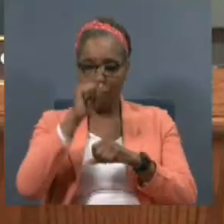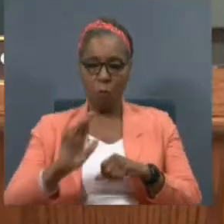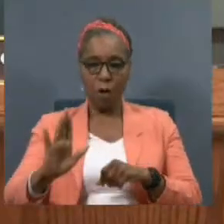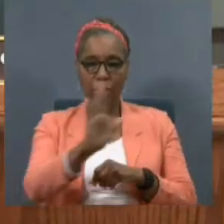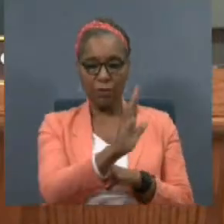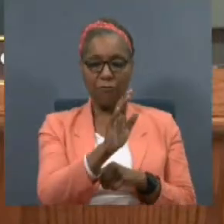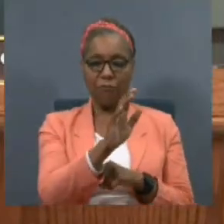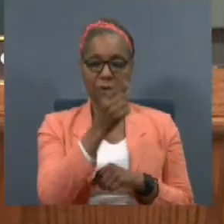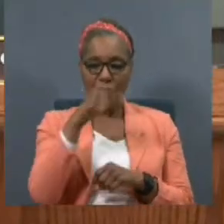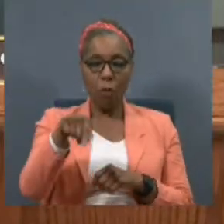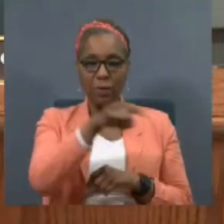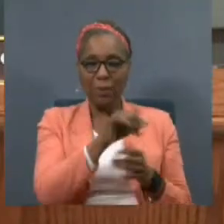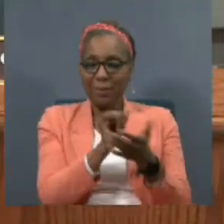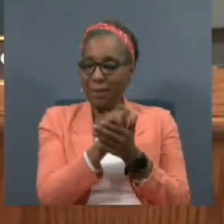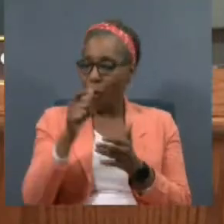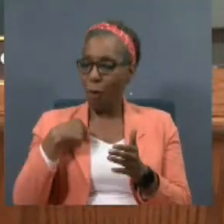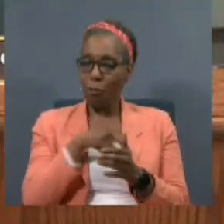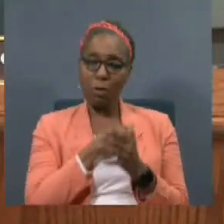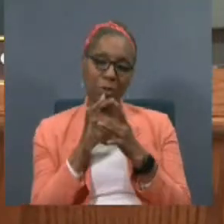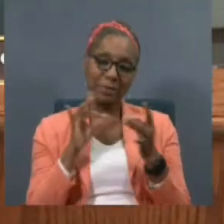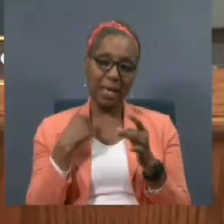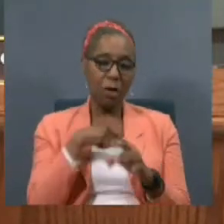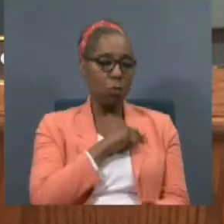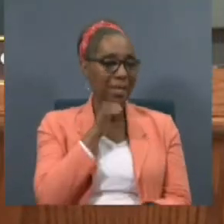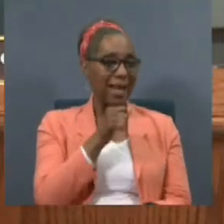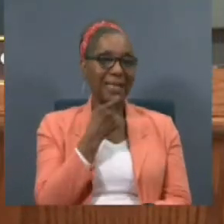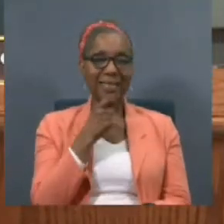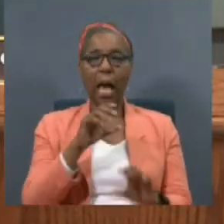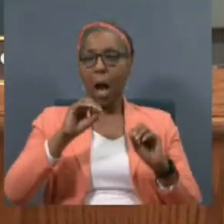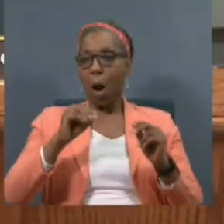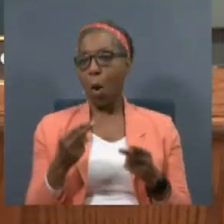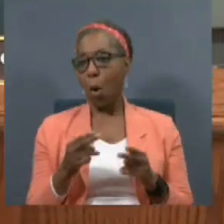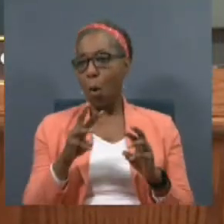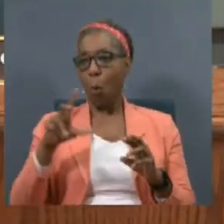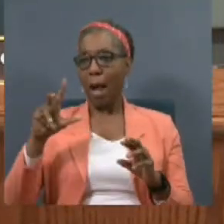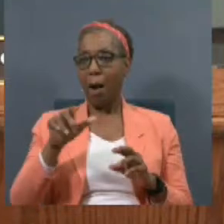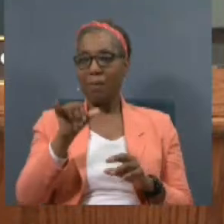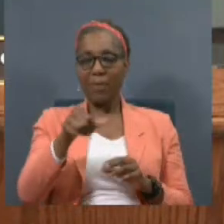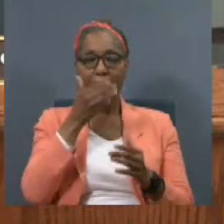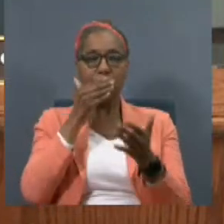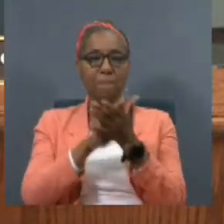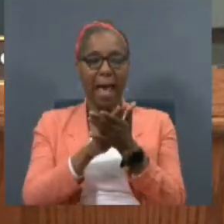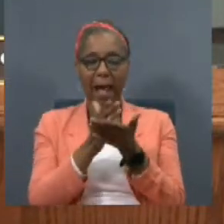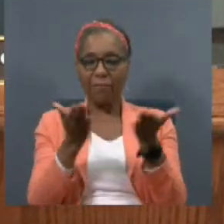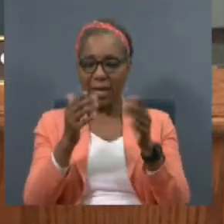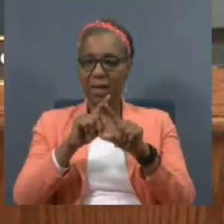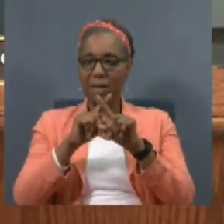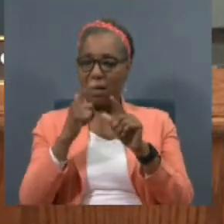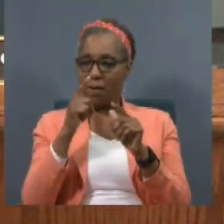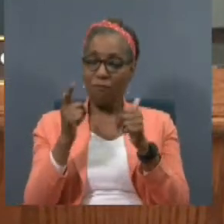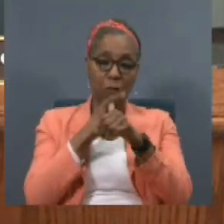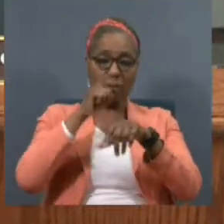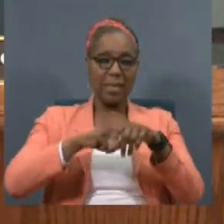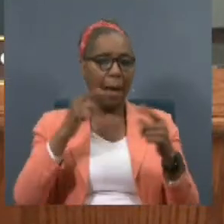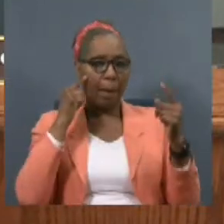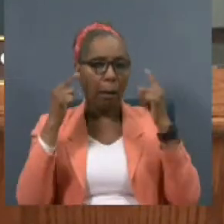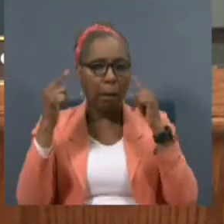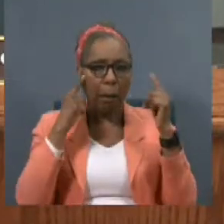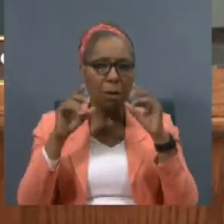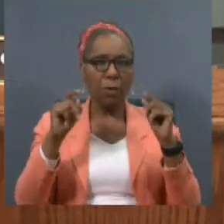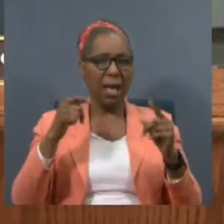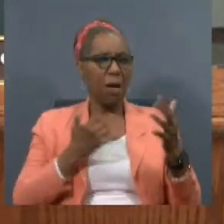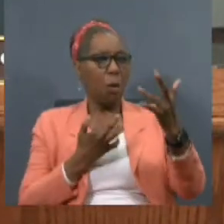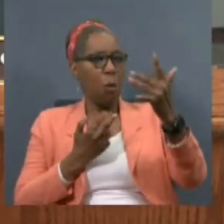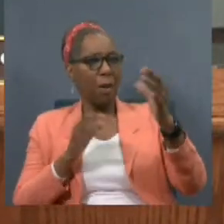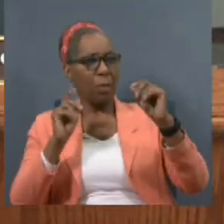that's all we were saying. And we're not saying this to say, oh, well, it's a bad thing. Because when I first heard this, when all this was coming at me, I was like,